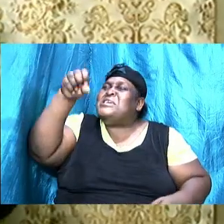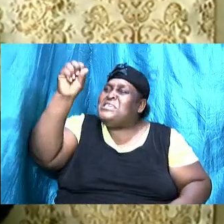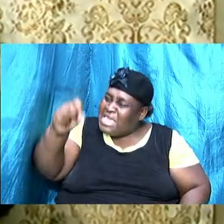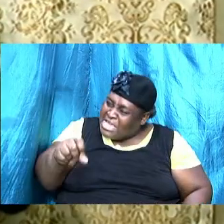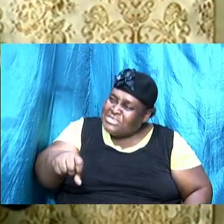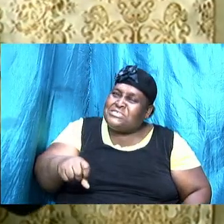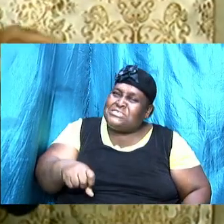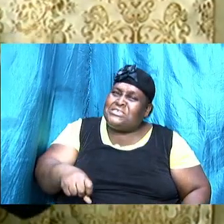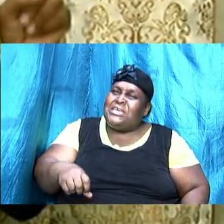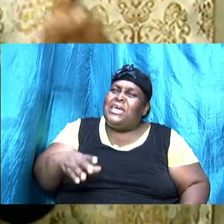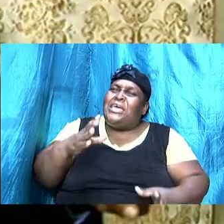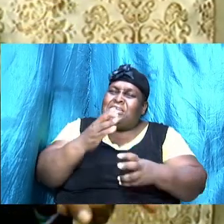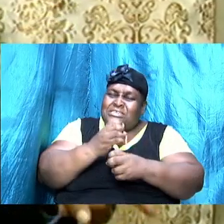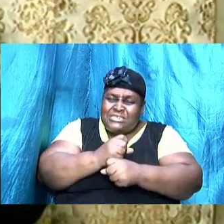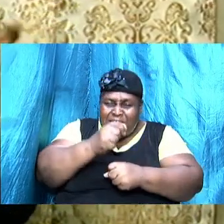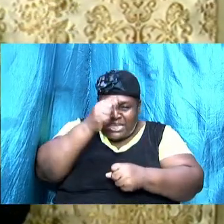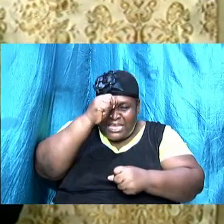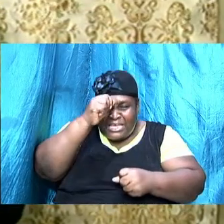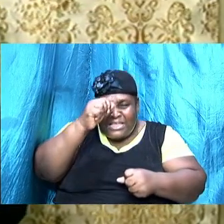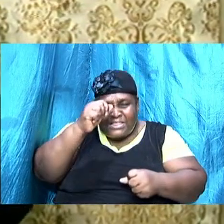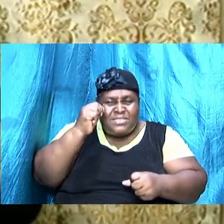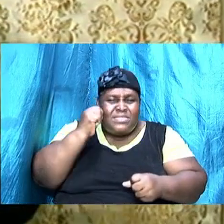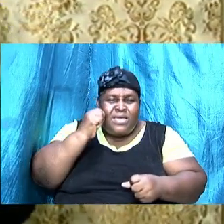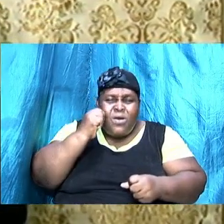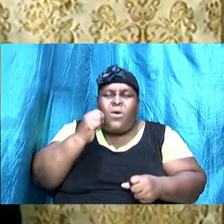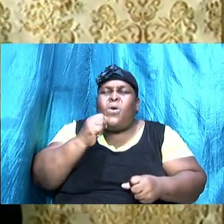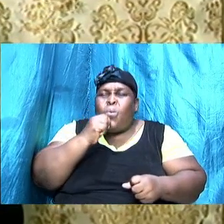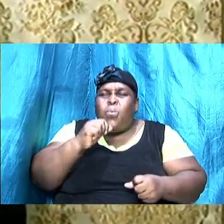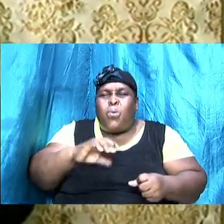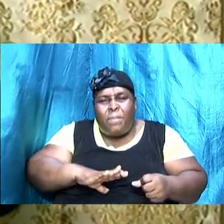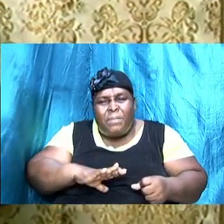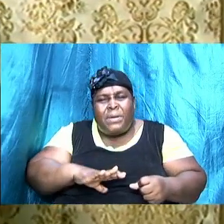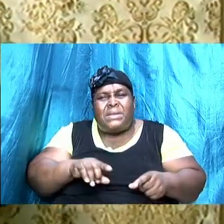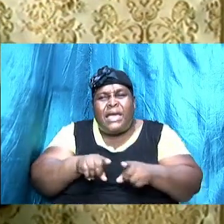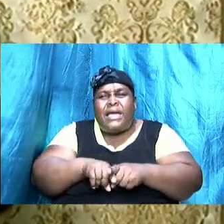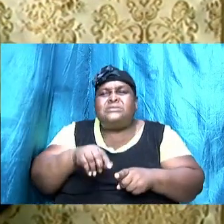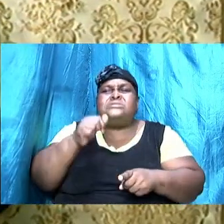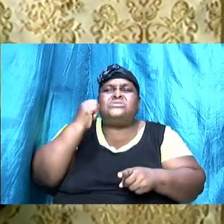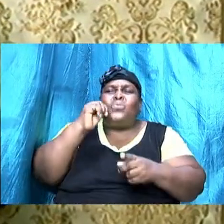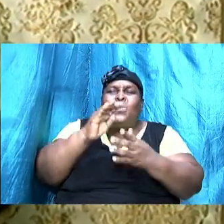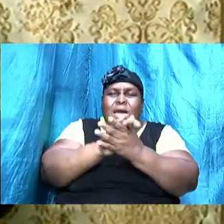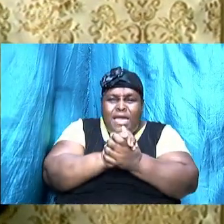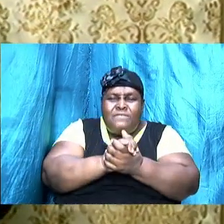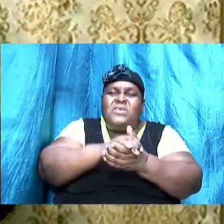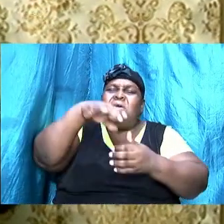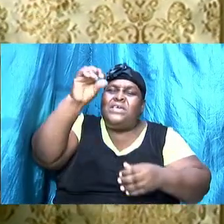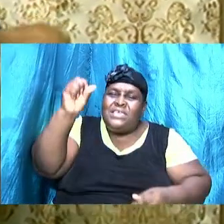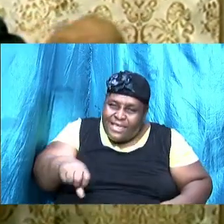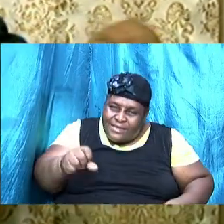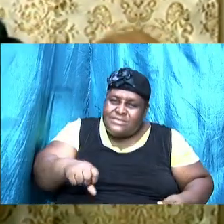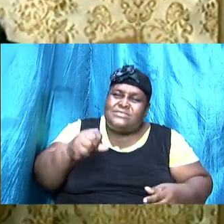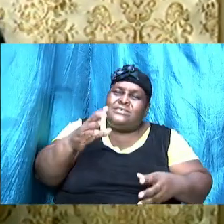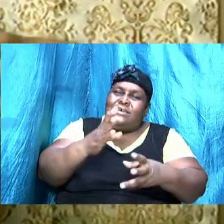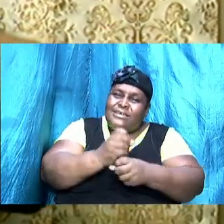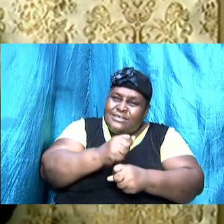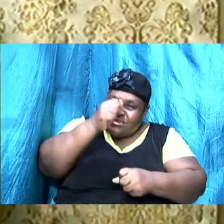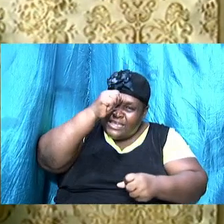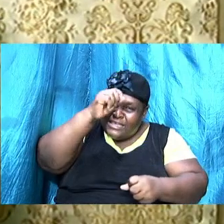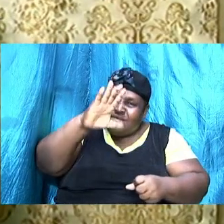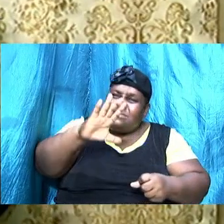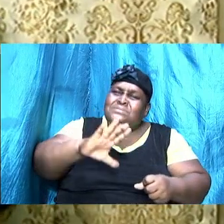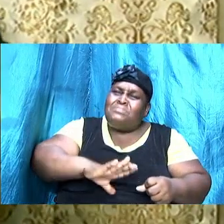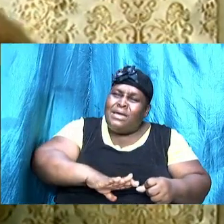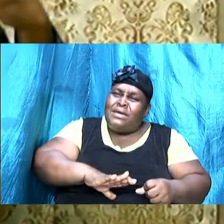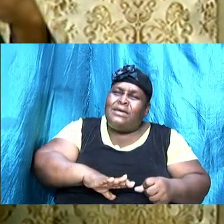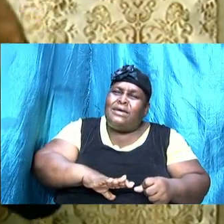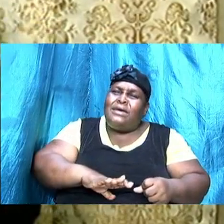Yes, I will take this man as my husband. And God saw that you came